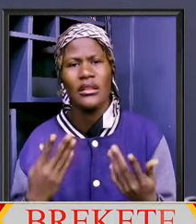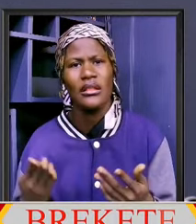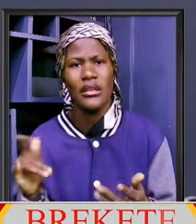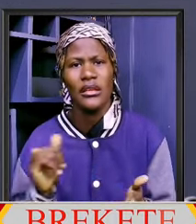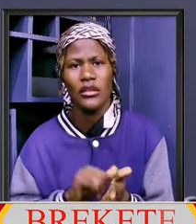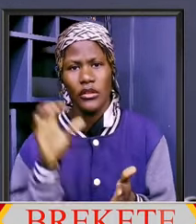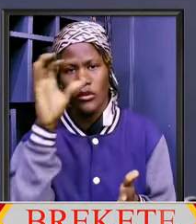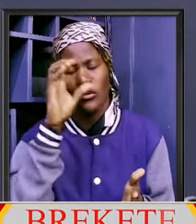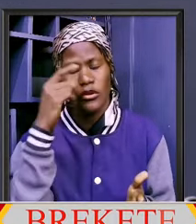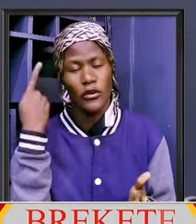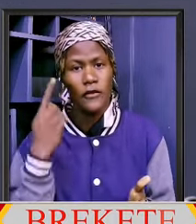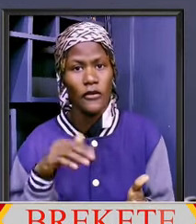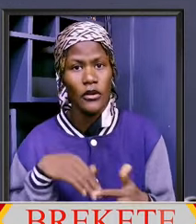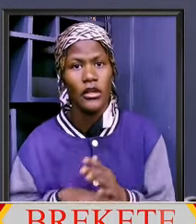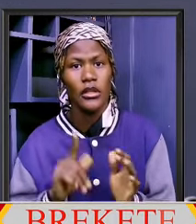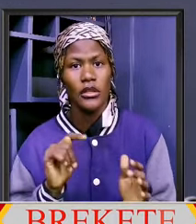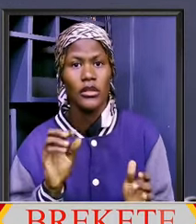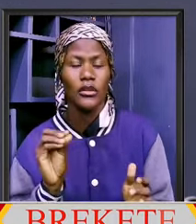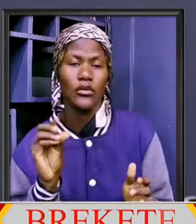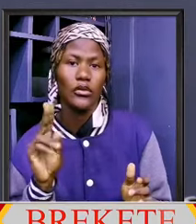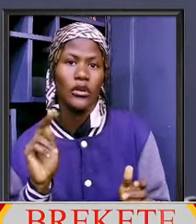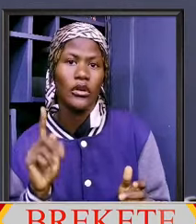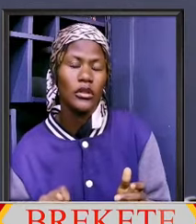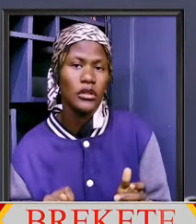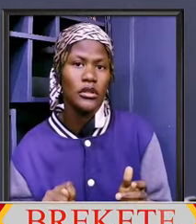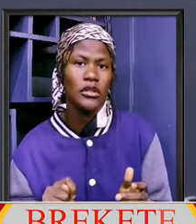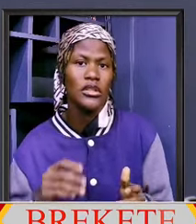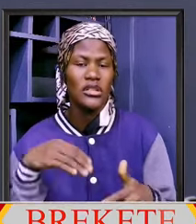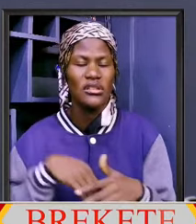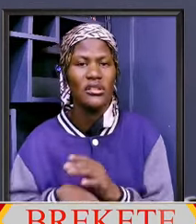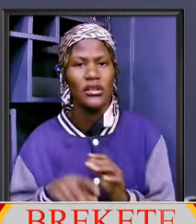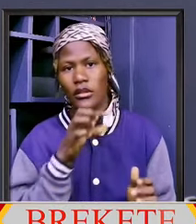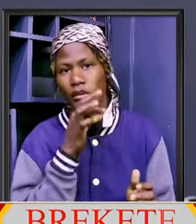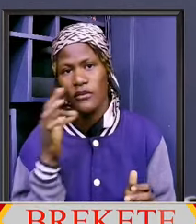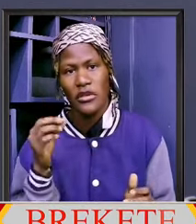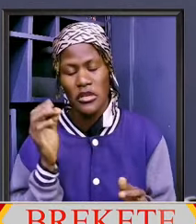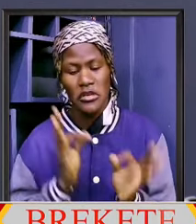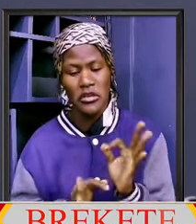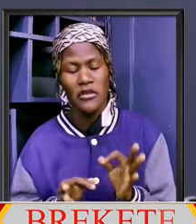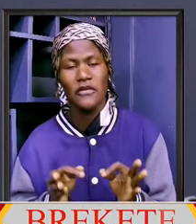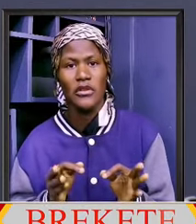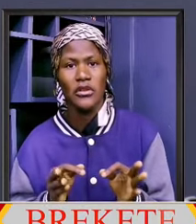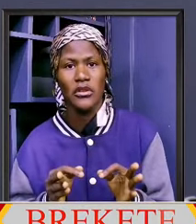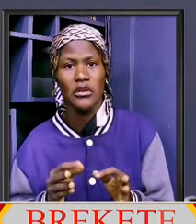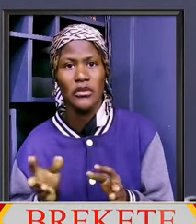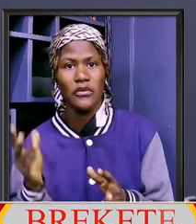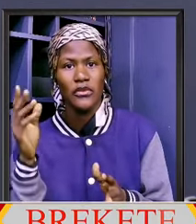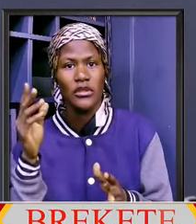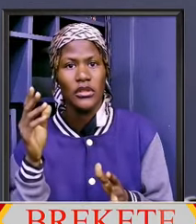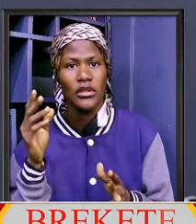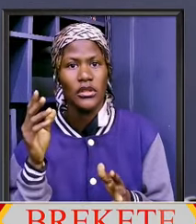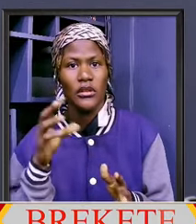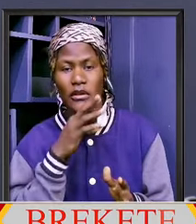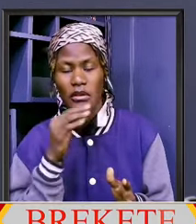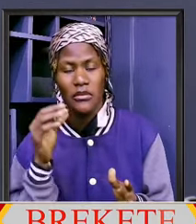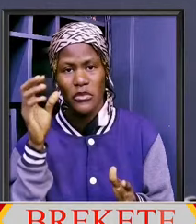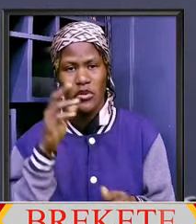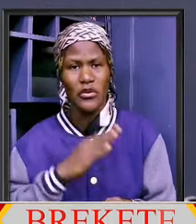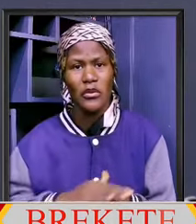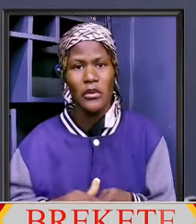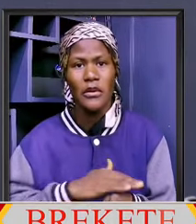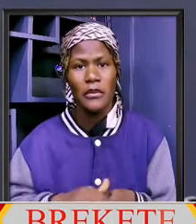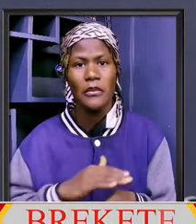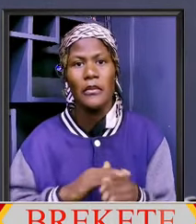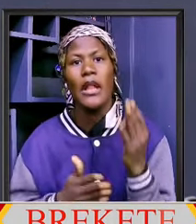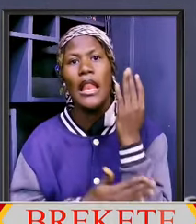farm. If the owner of the farm come meet you, you they peel yam. You don't set fire. Now greet, you go greet you.